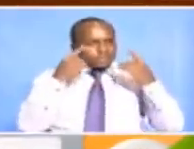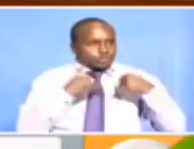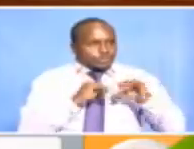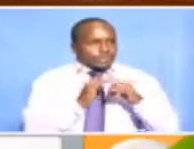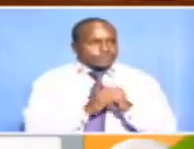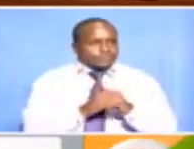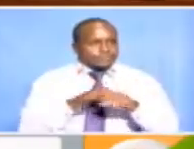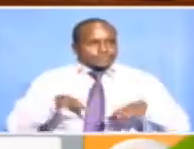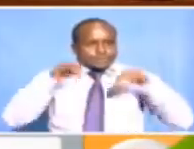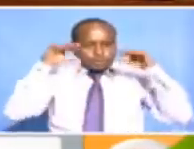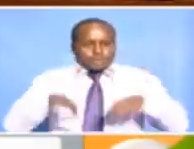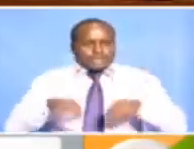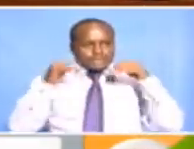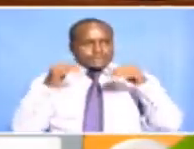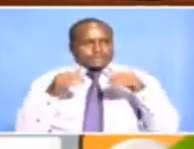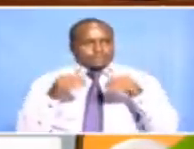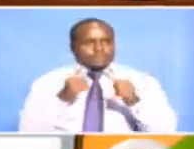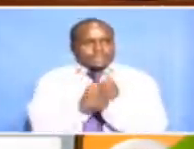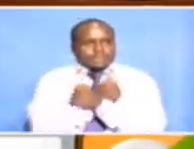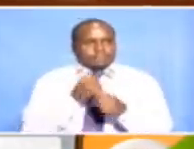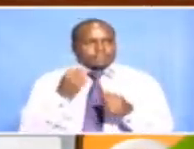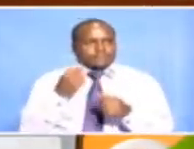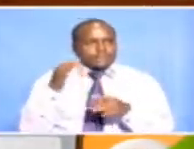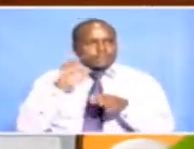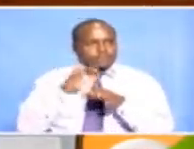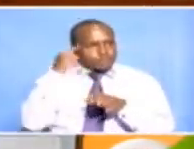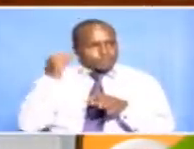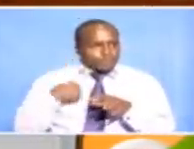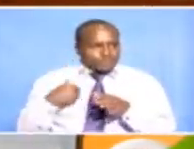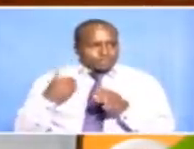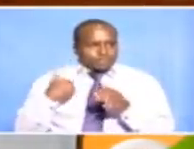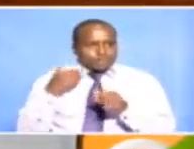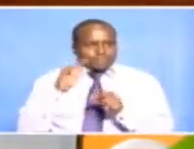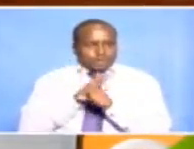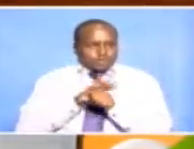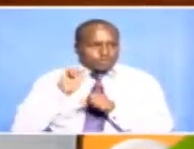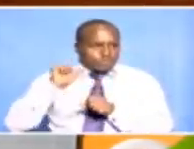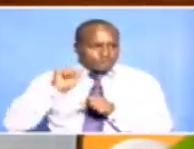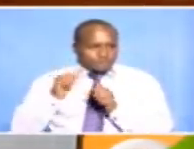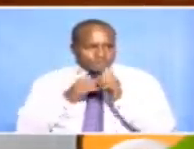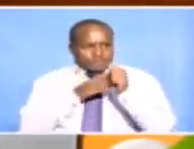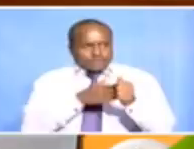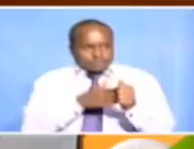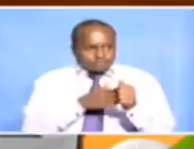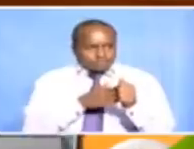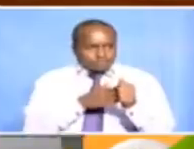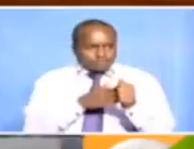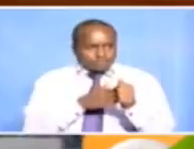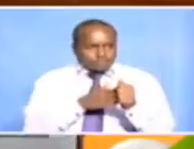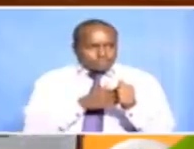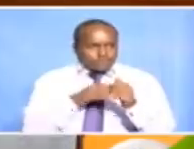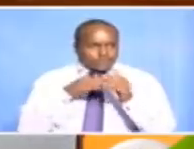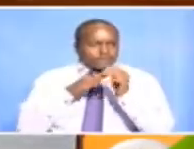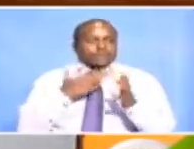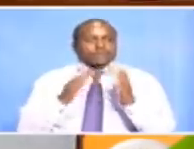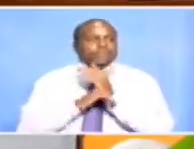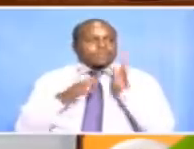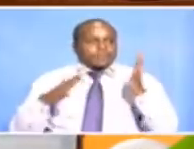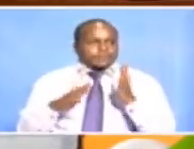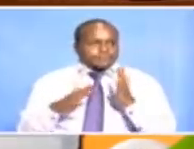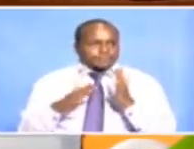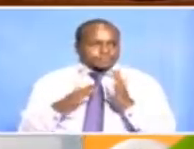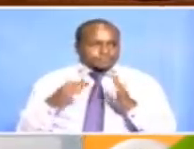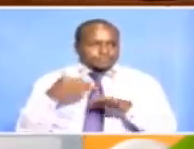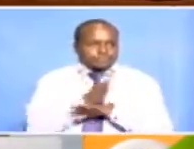nawapenda, even they voted for me. But there's a lot of politics. Leaders don't want to be popular. Mambo mingi mingi okora